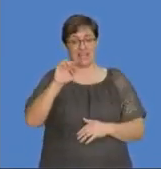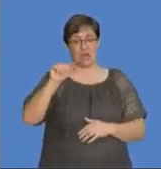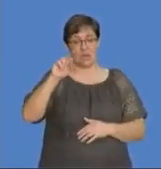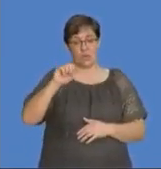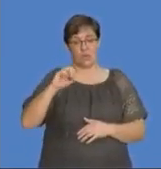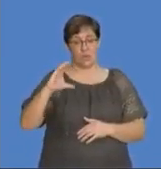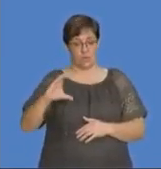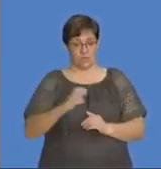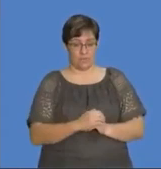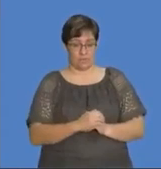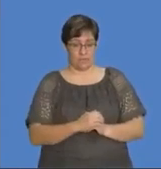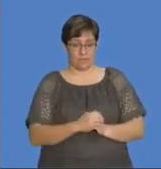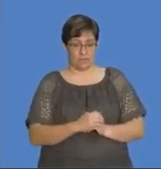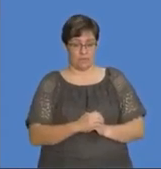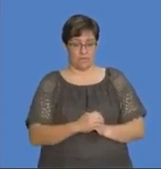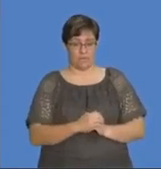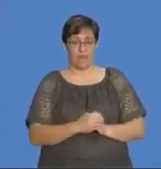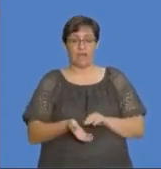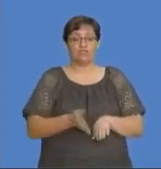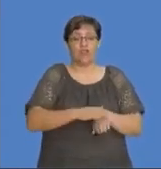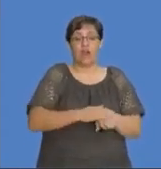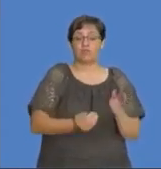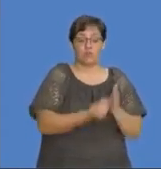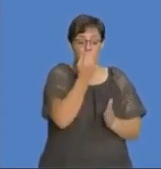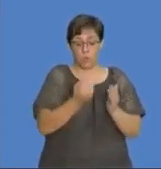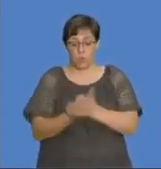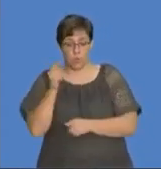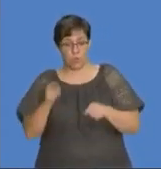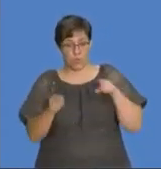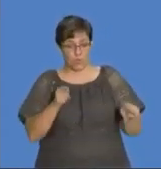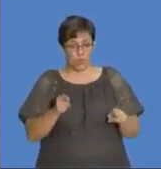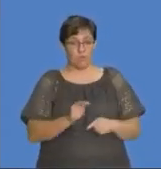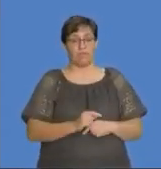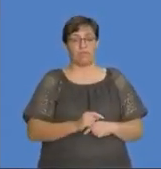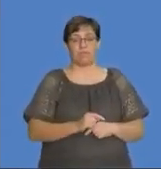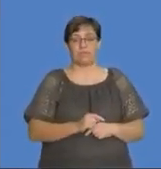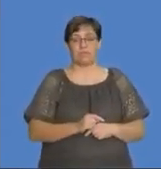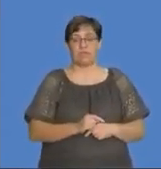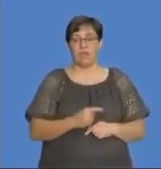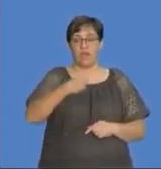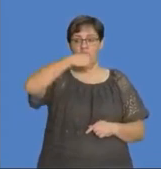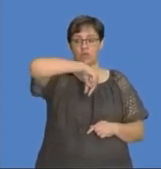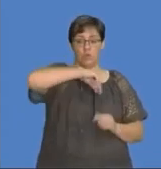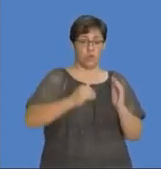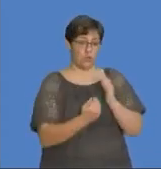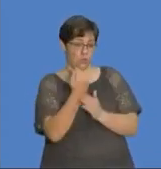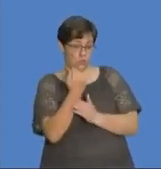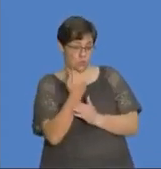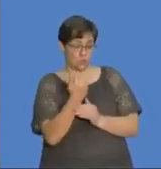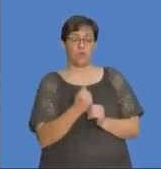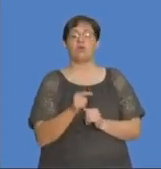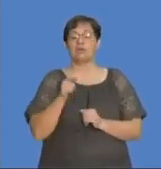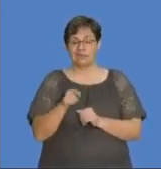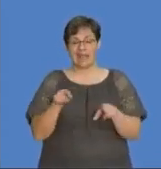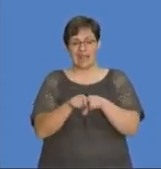-8 nanocoulombs, okay? So the new charge on each one of them, Q new is equals to